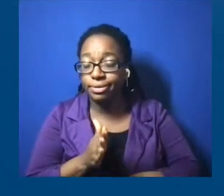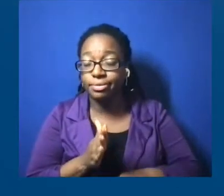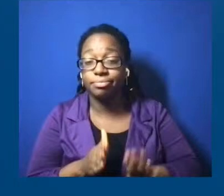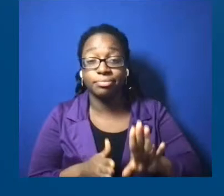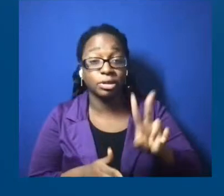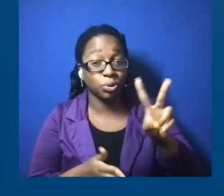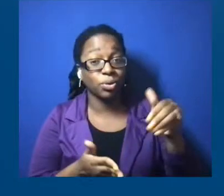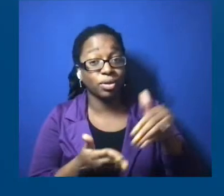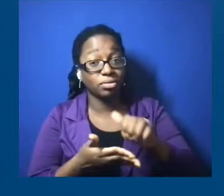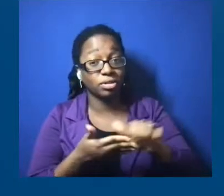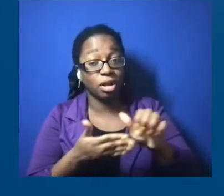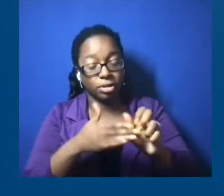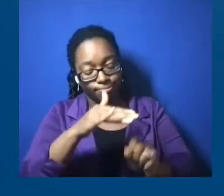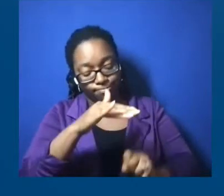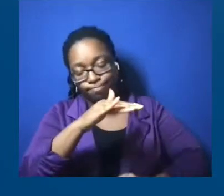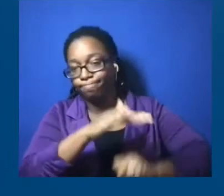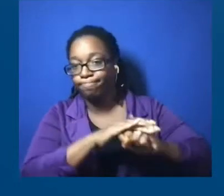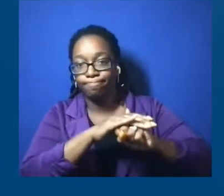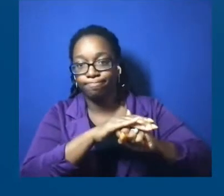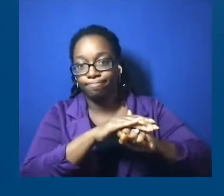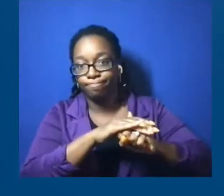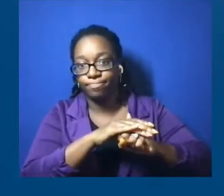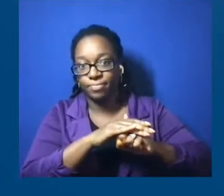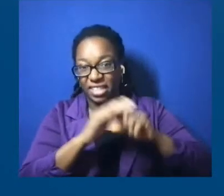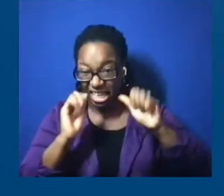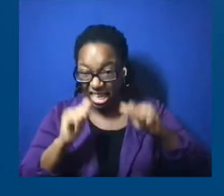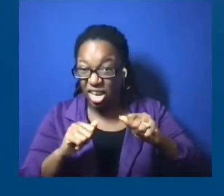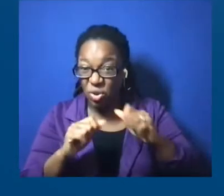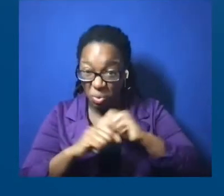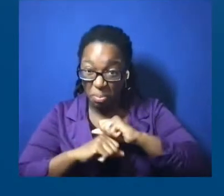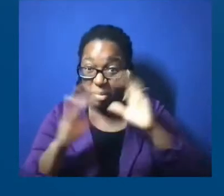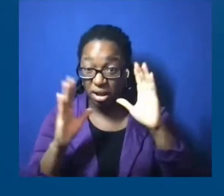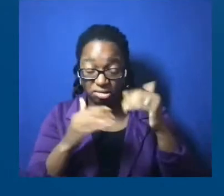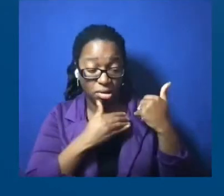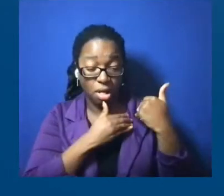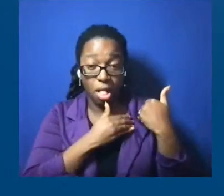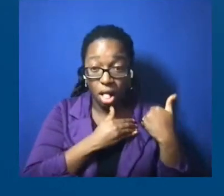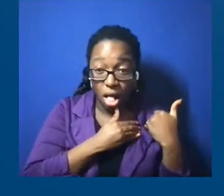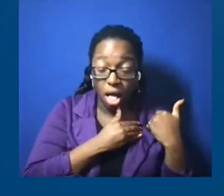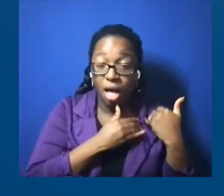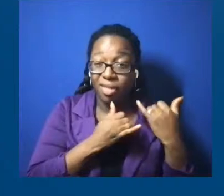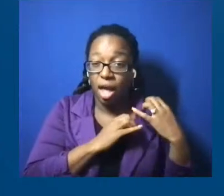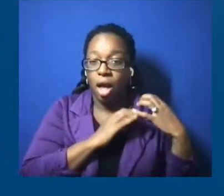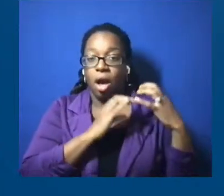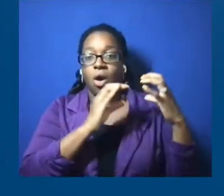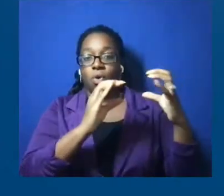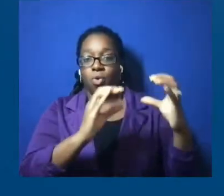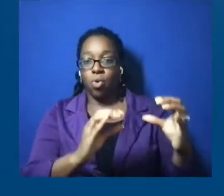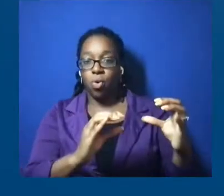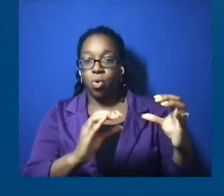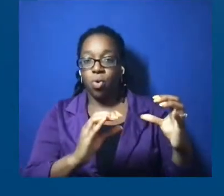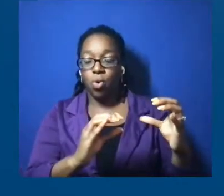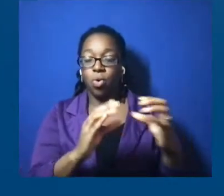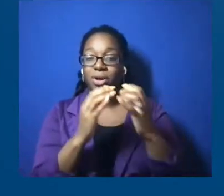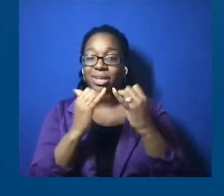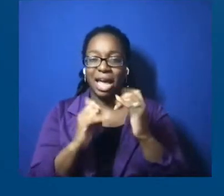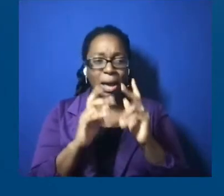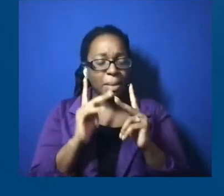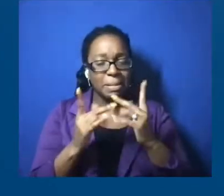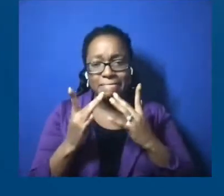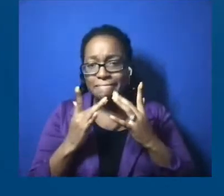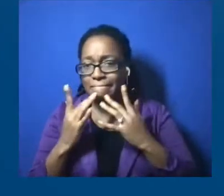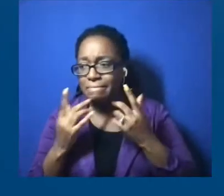a limit you're going to have to pay. Imagine what burden that takes off of people. Imagine the people who are rationing what they have to do because they have